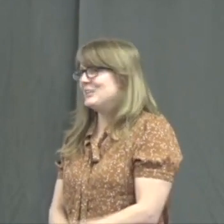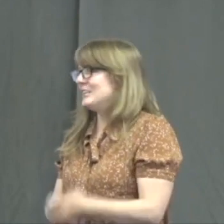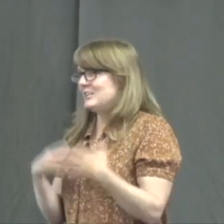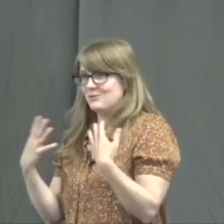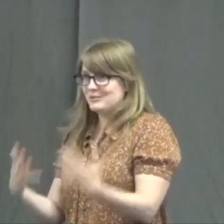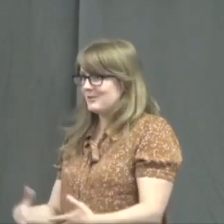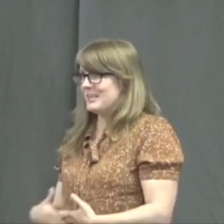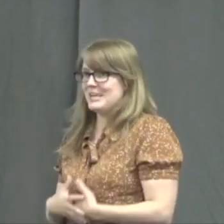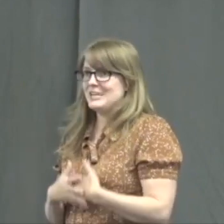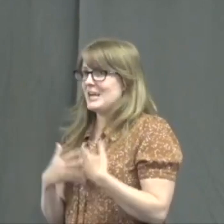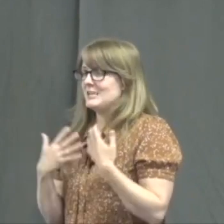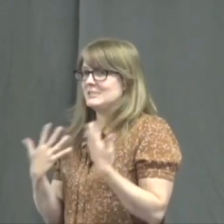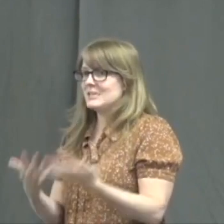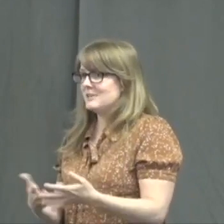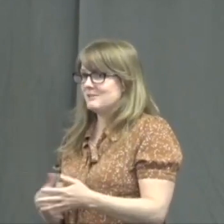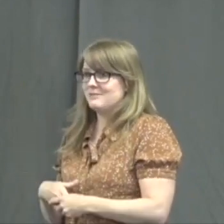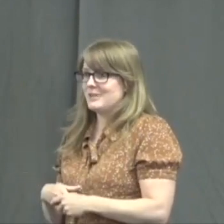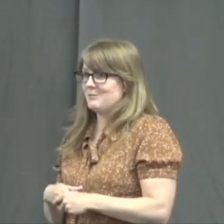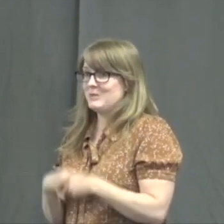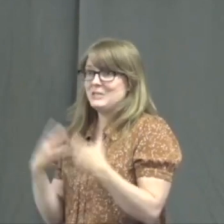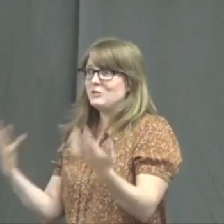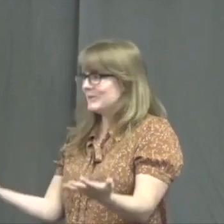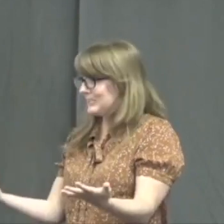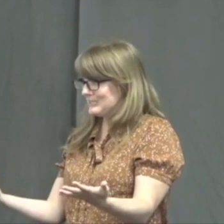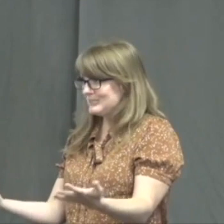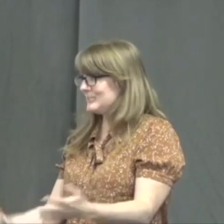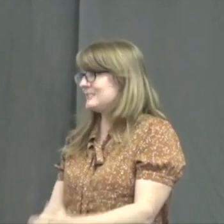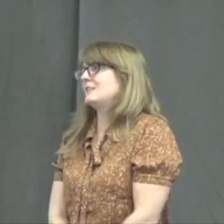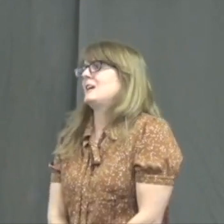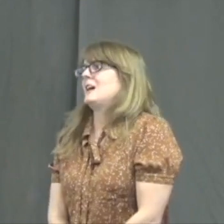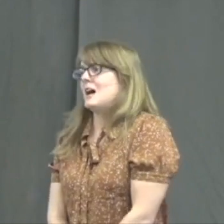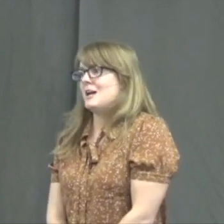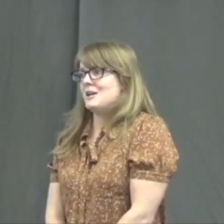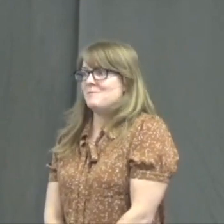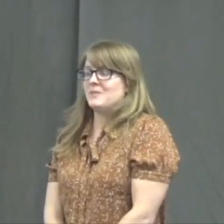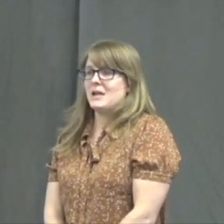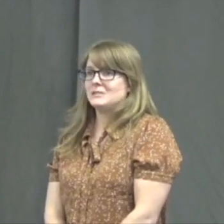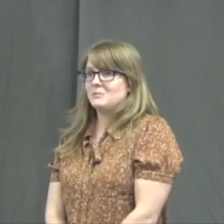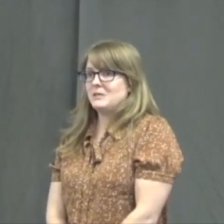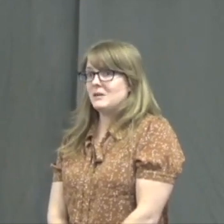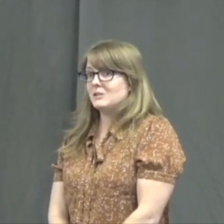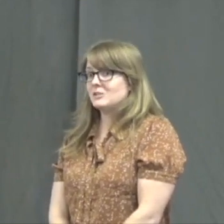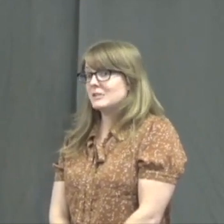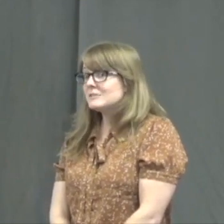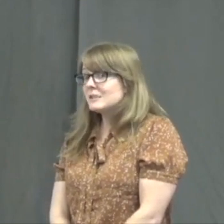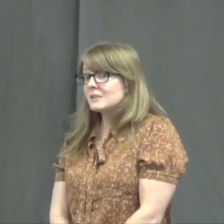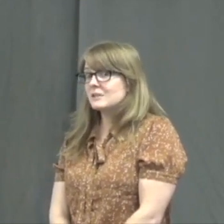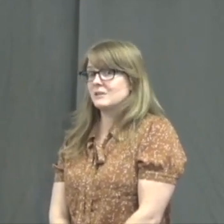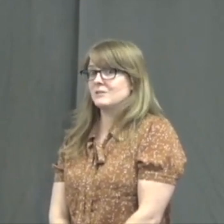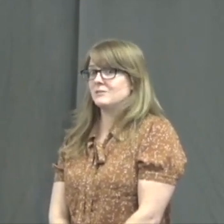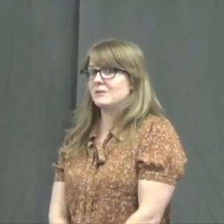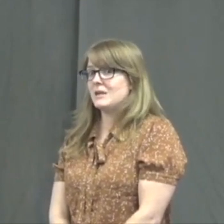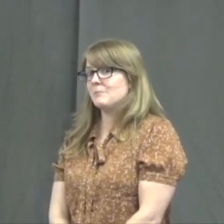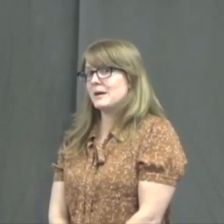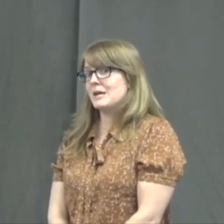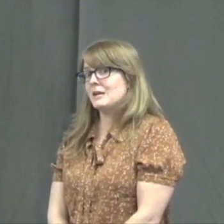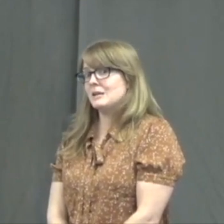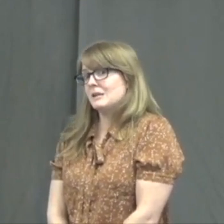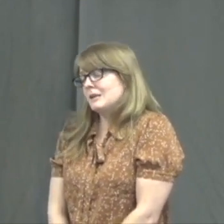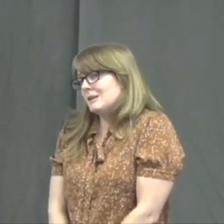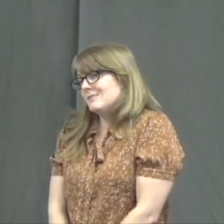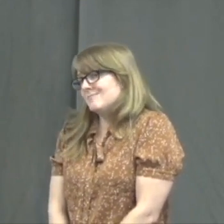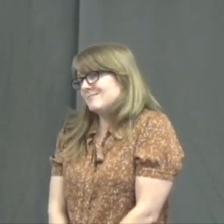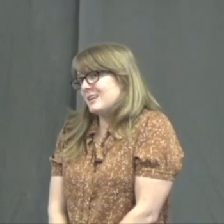to, donate and give and be humanists, and to be altruistic, right?